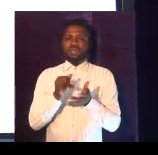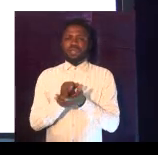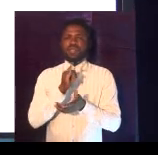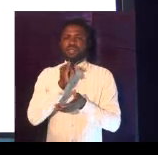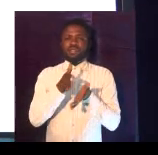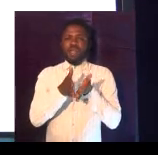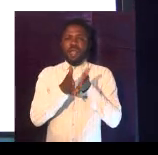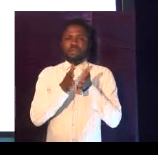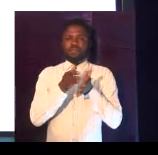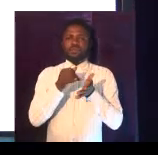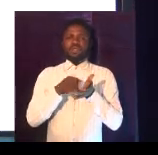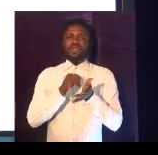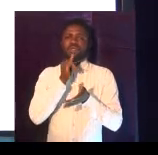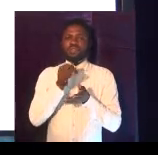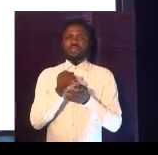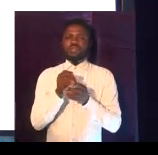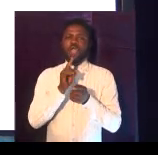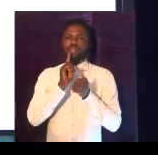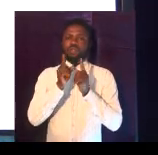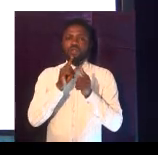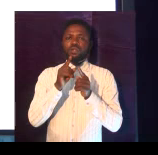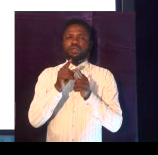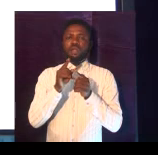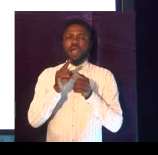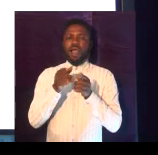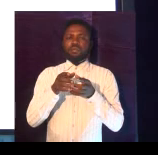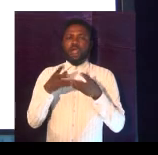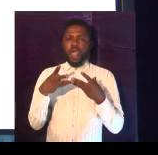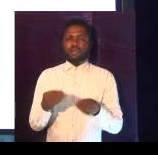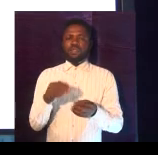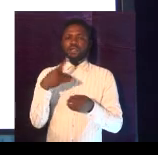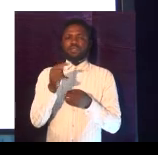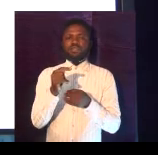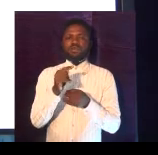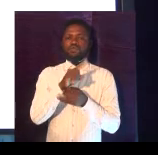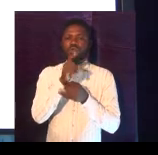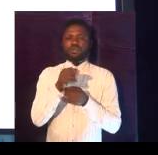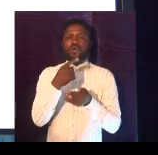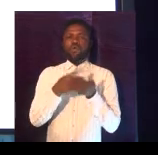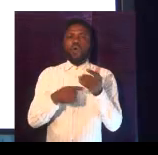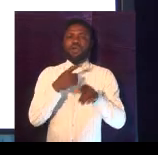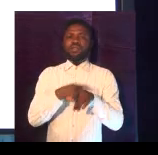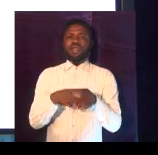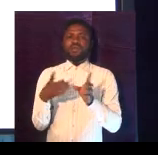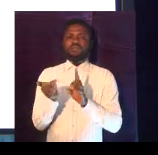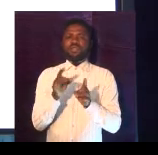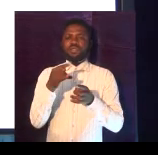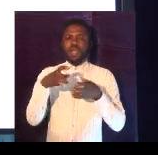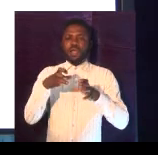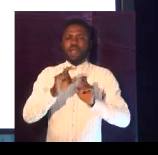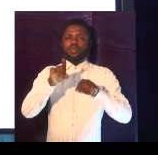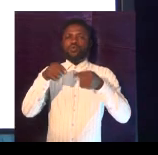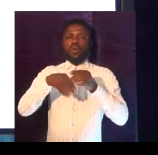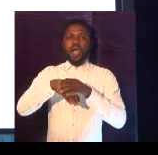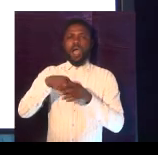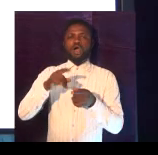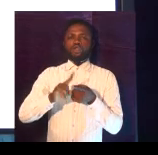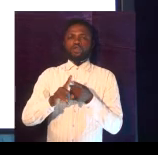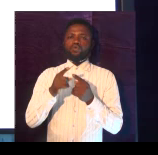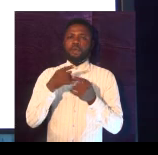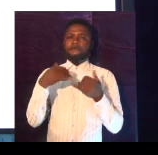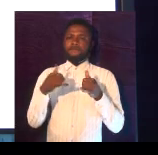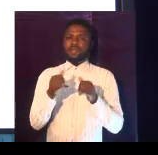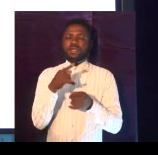means it is asking it is addressing the question, what time did the class go out to